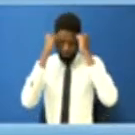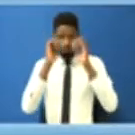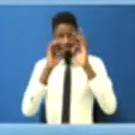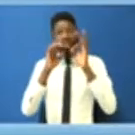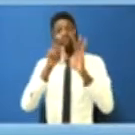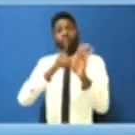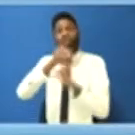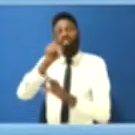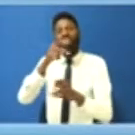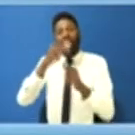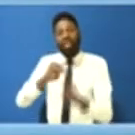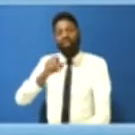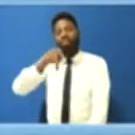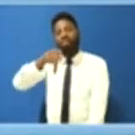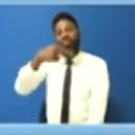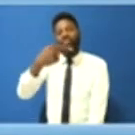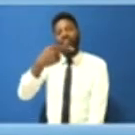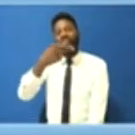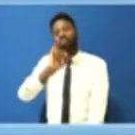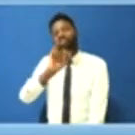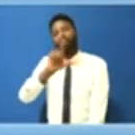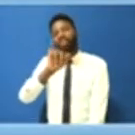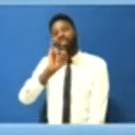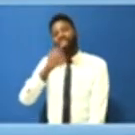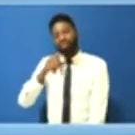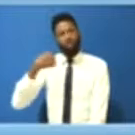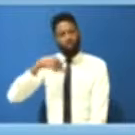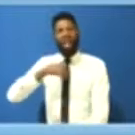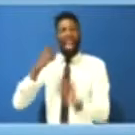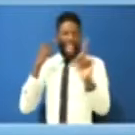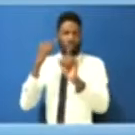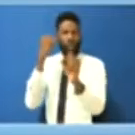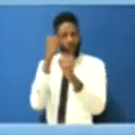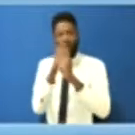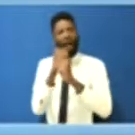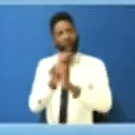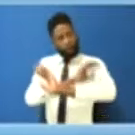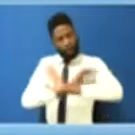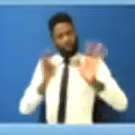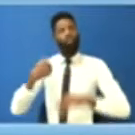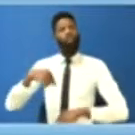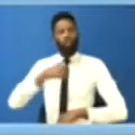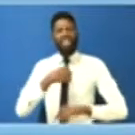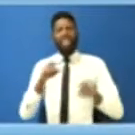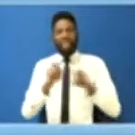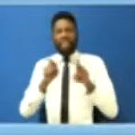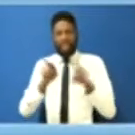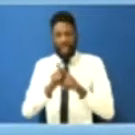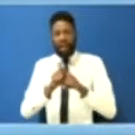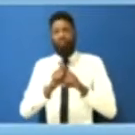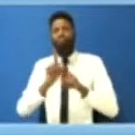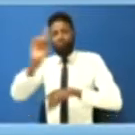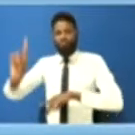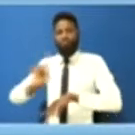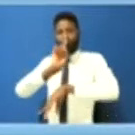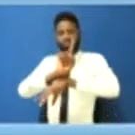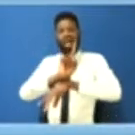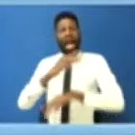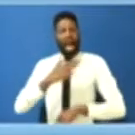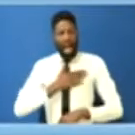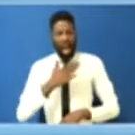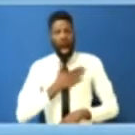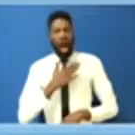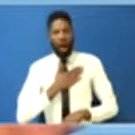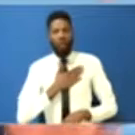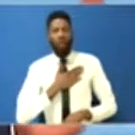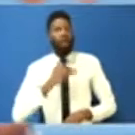philip kaloki we are just here to get the job done and we have come with a full blessing of our party